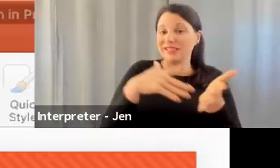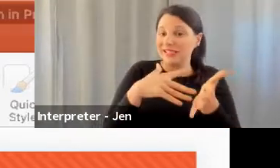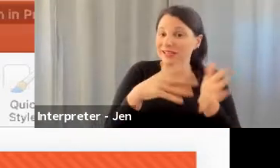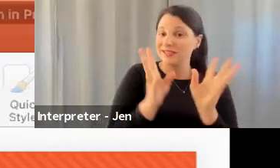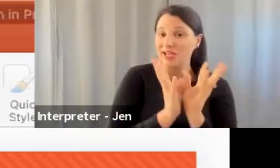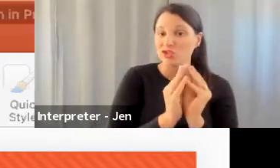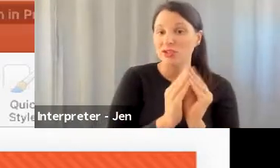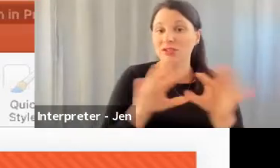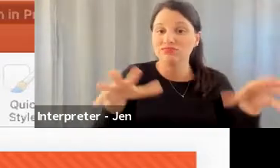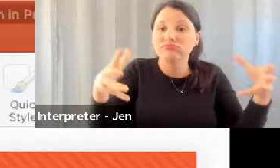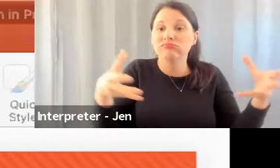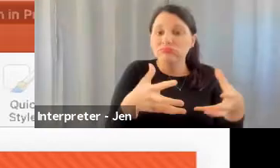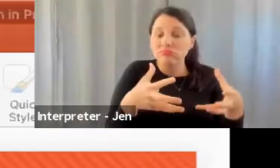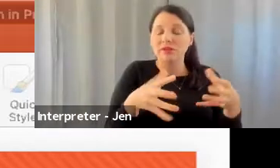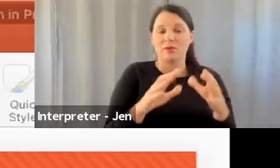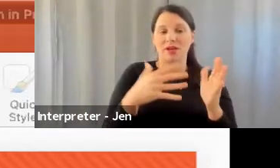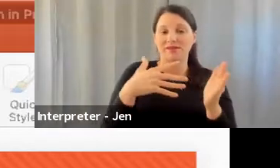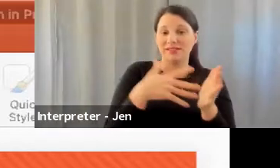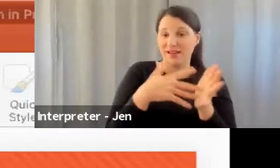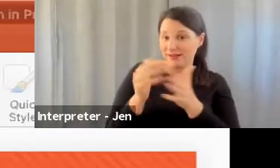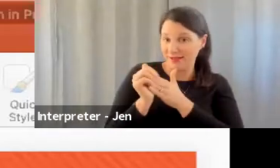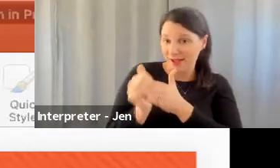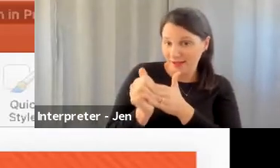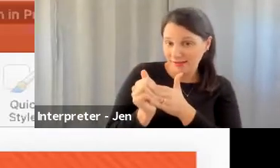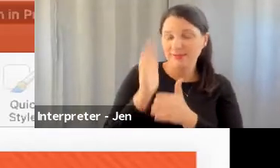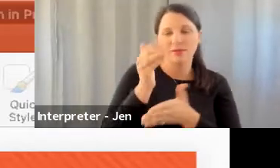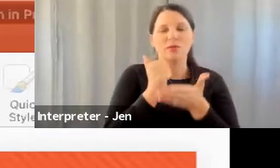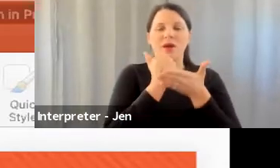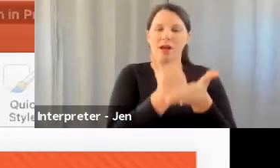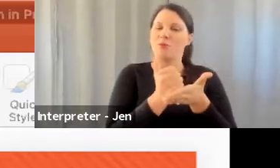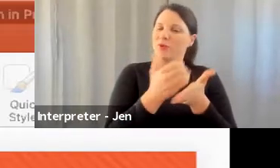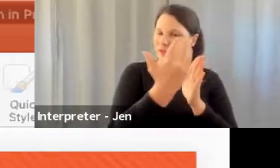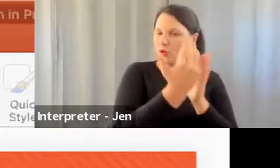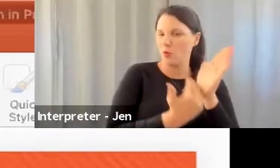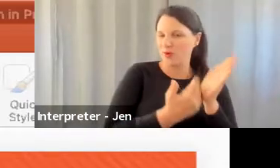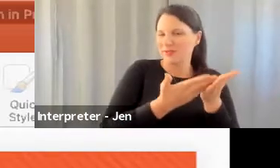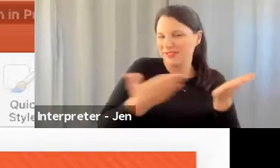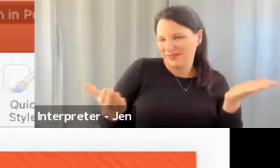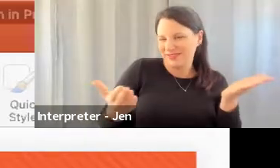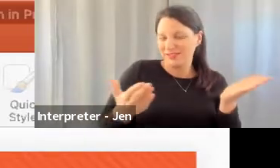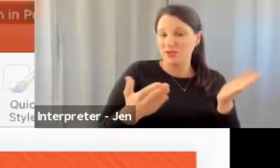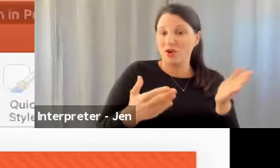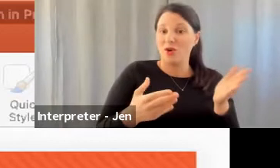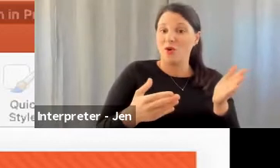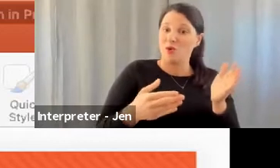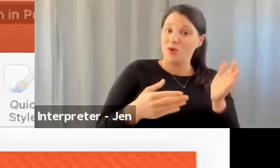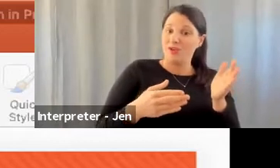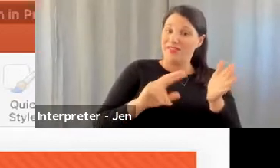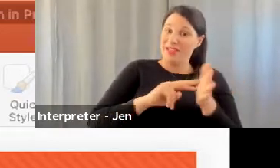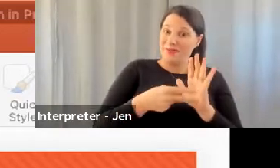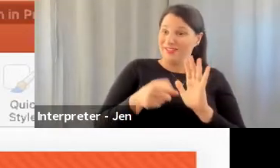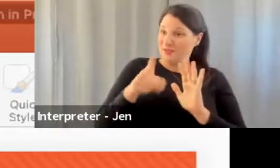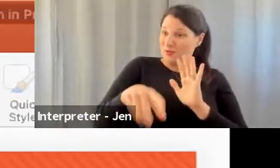have study guides, and they're going to help you with the course material. So you are like one of the chosen ones on campus where you have your own